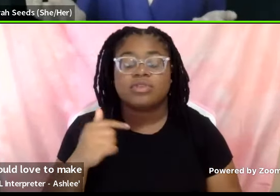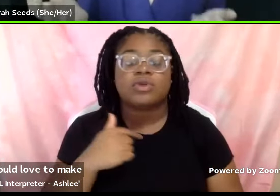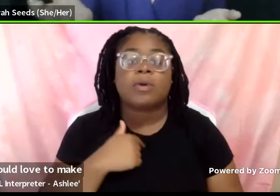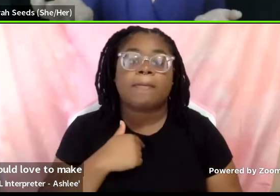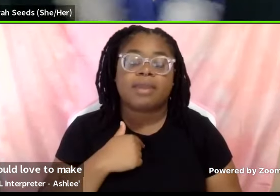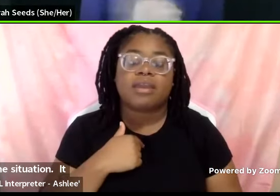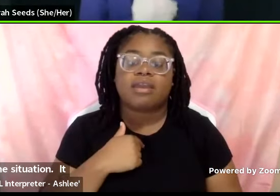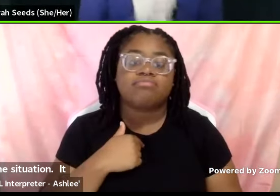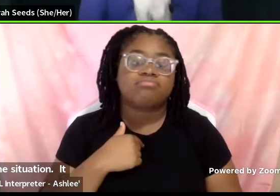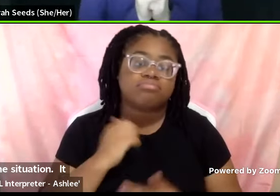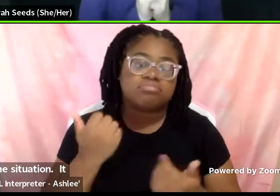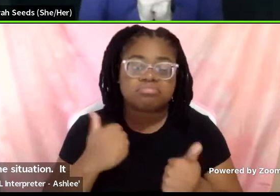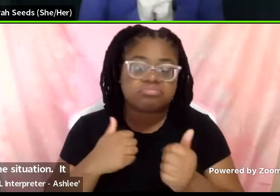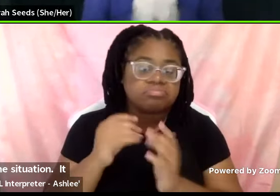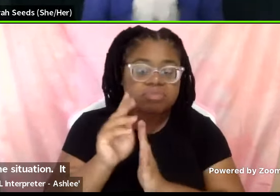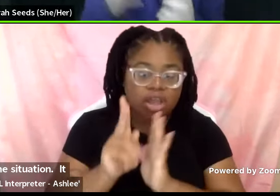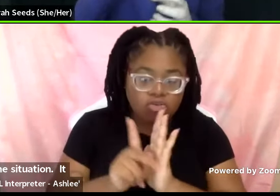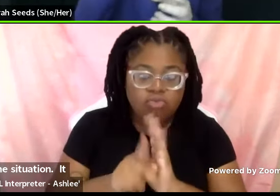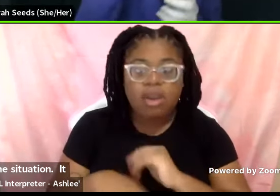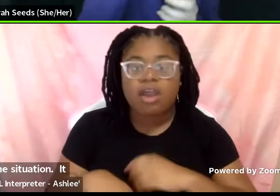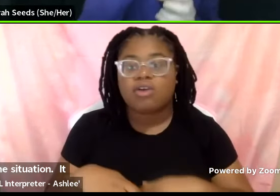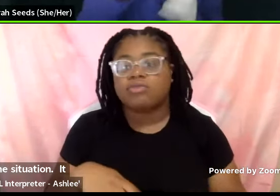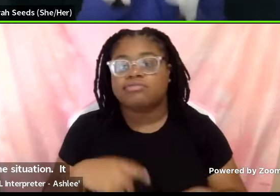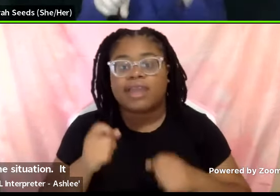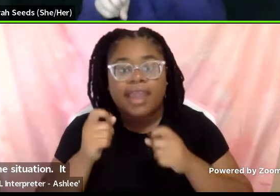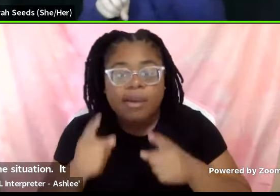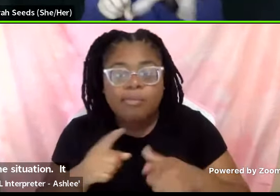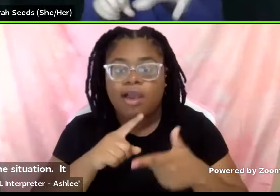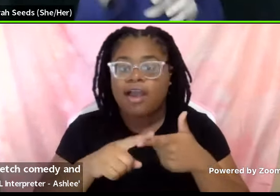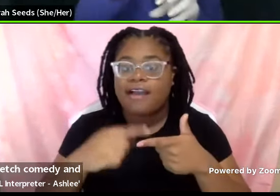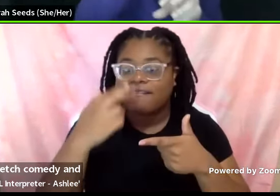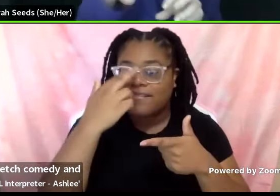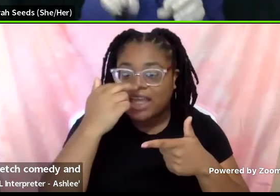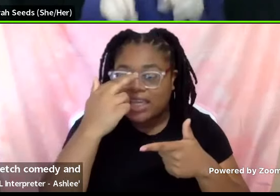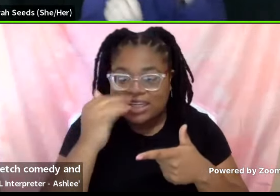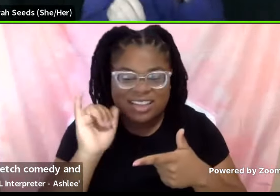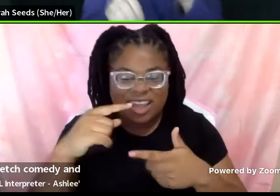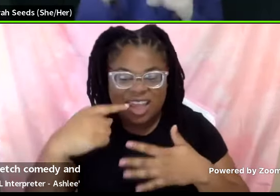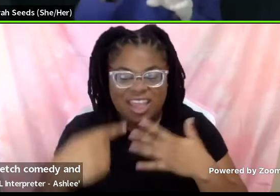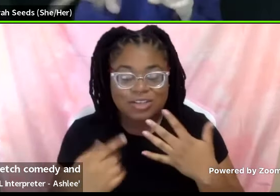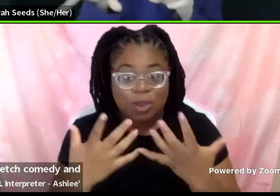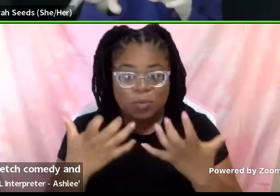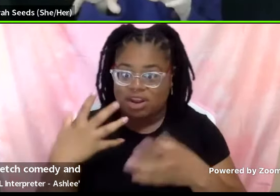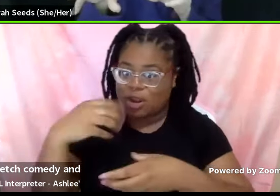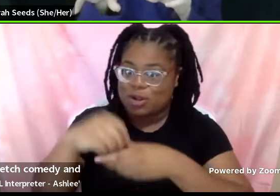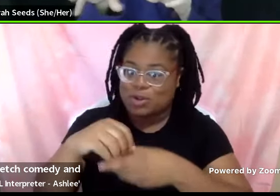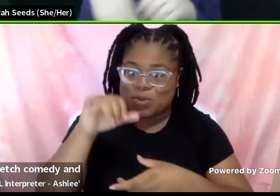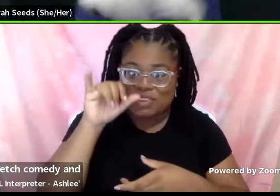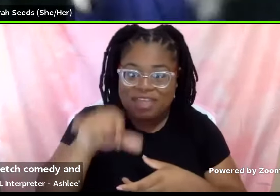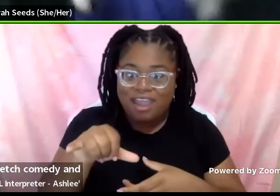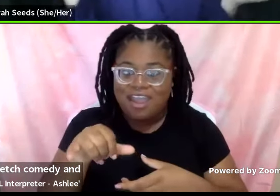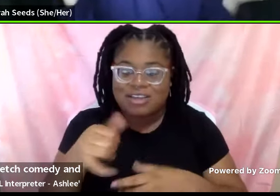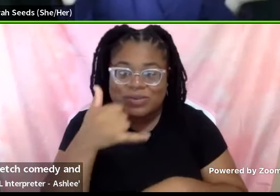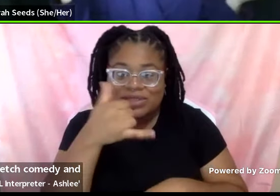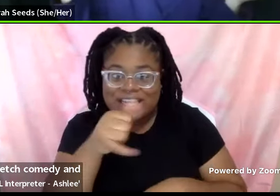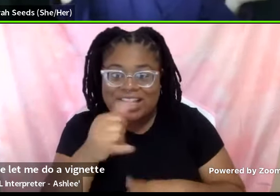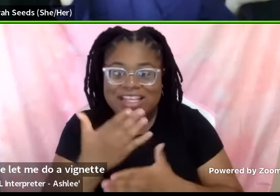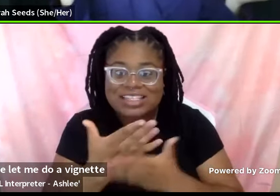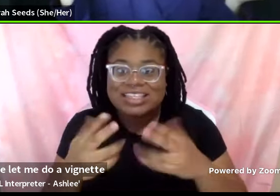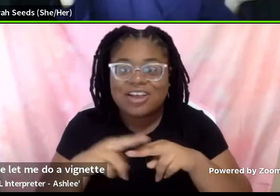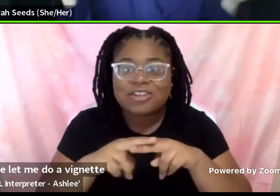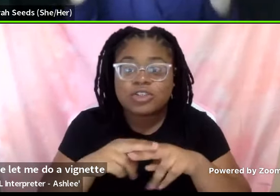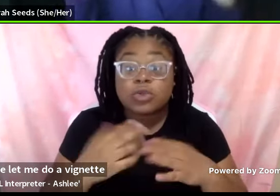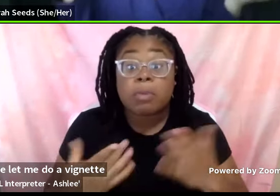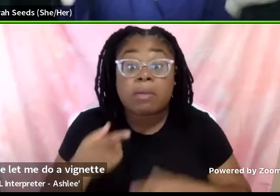improv background, I was like, let me just do these vignettes, these like quick things of like ridiculous stuff happening on a train. And what if she was a